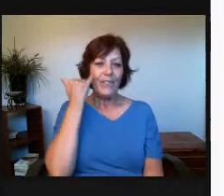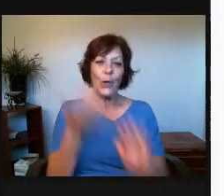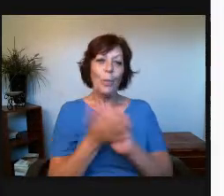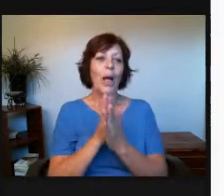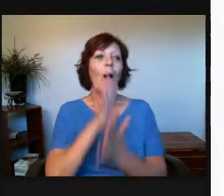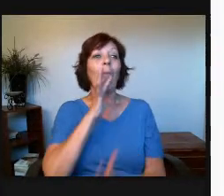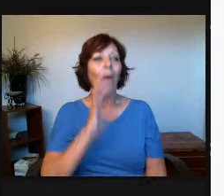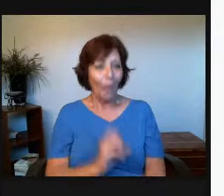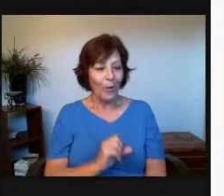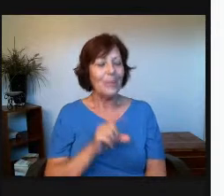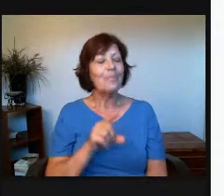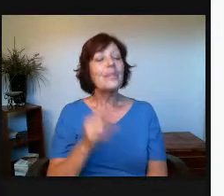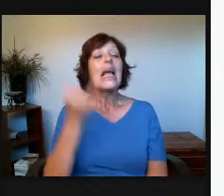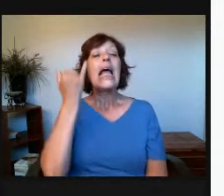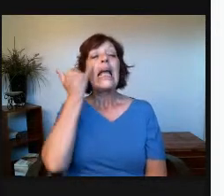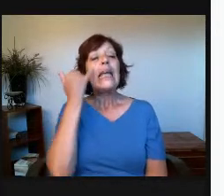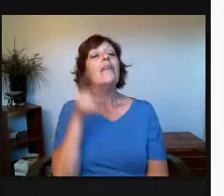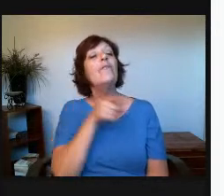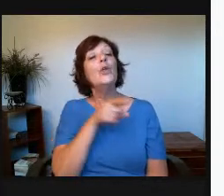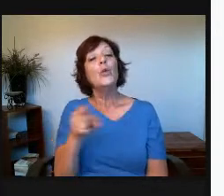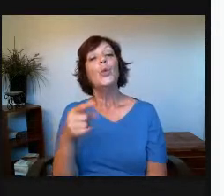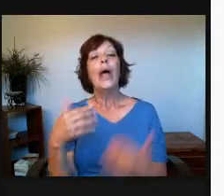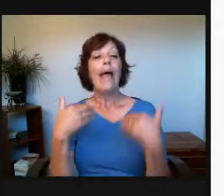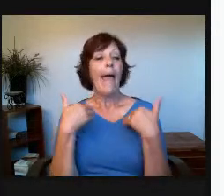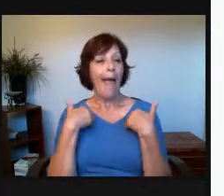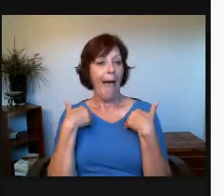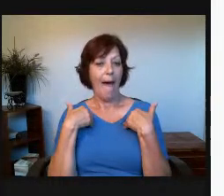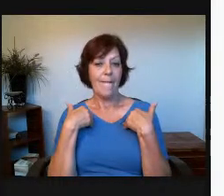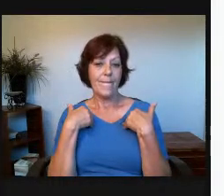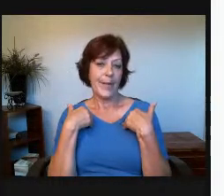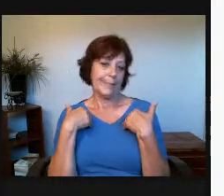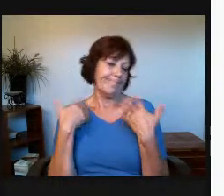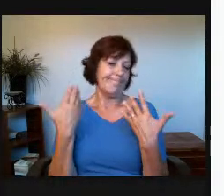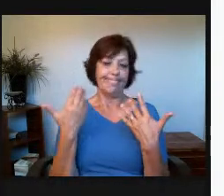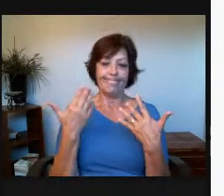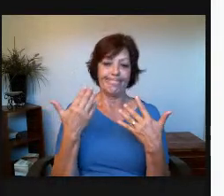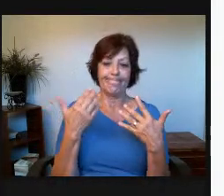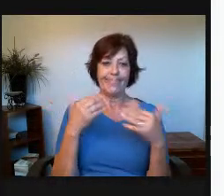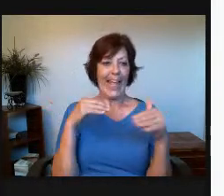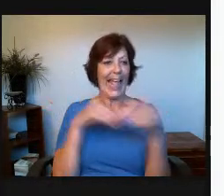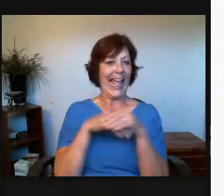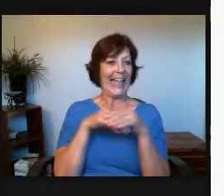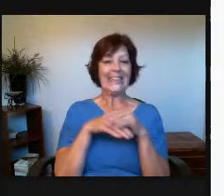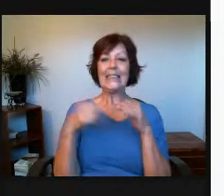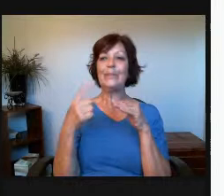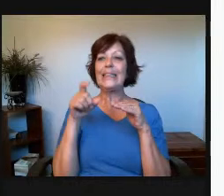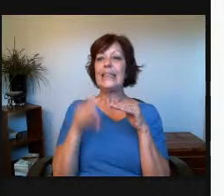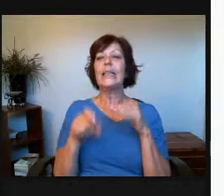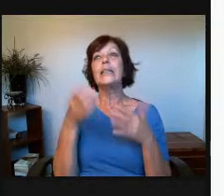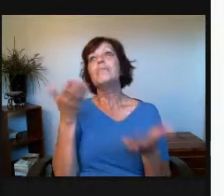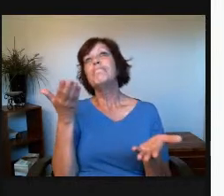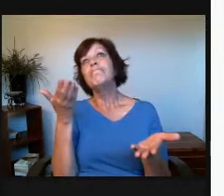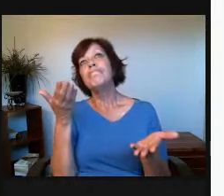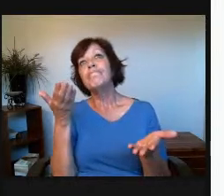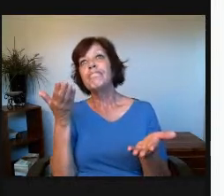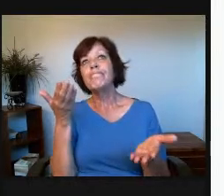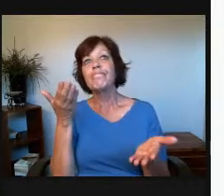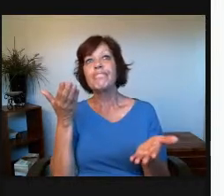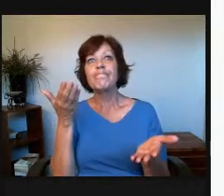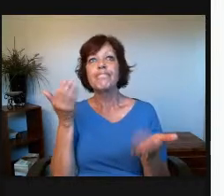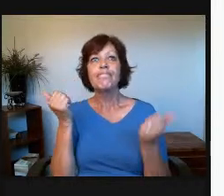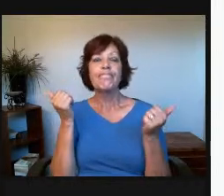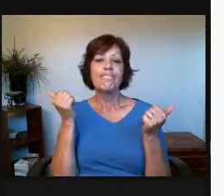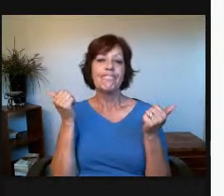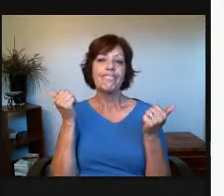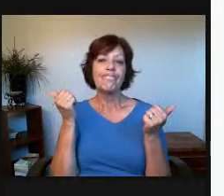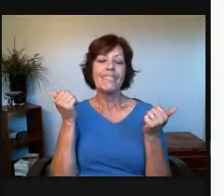older. So if you have an access or a functional need, things may be a little,